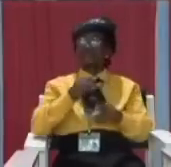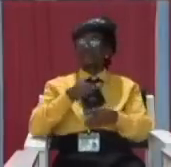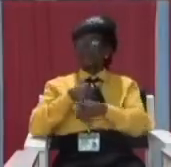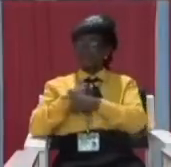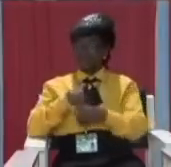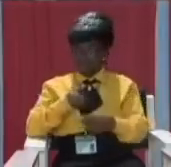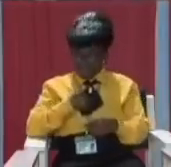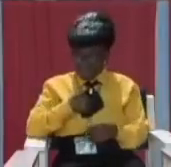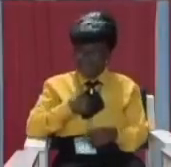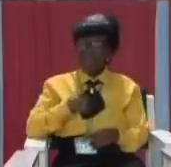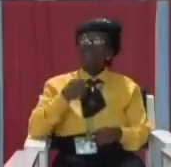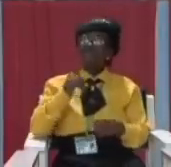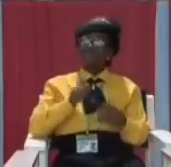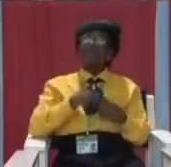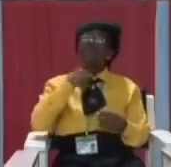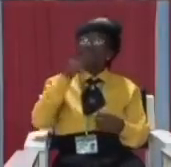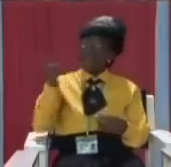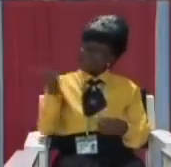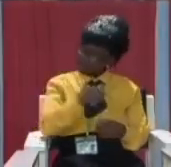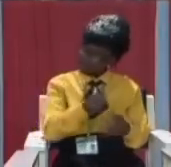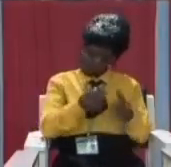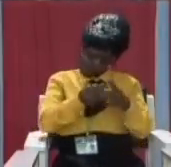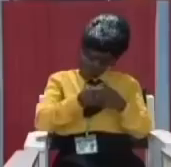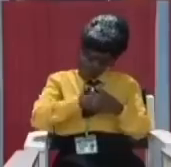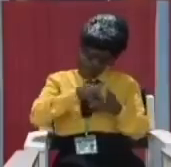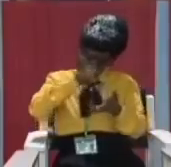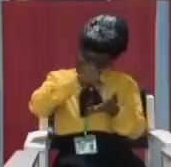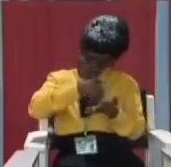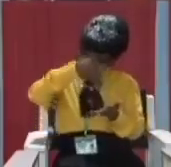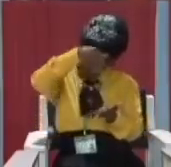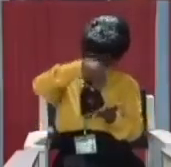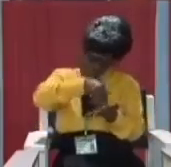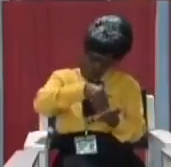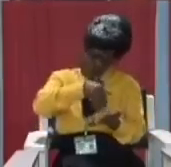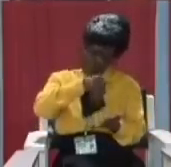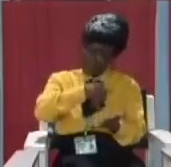now. It will no longer be abandoned.